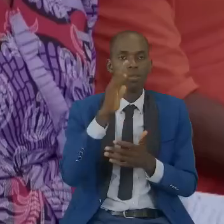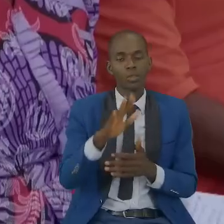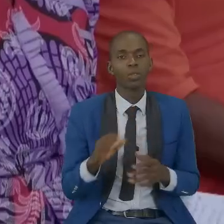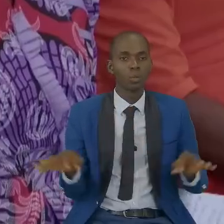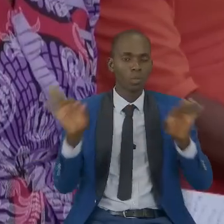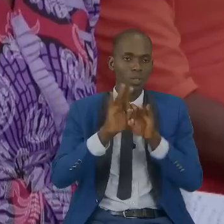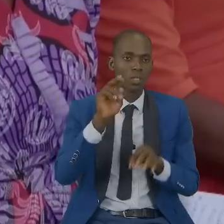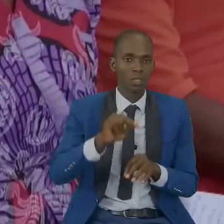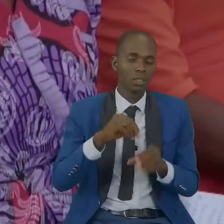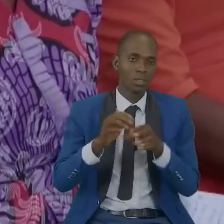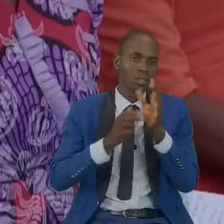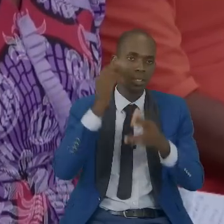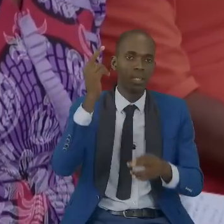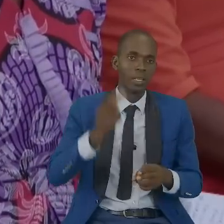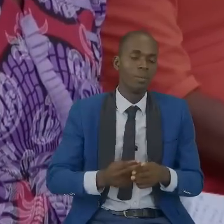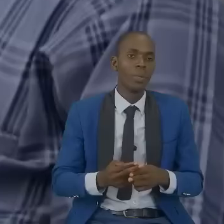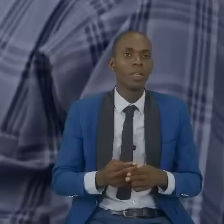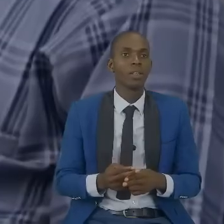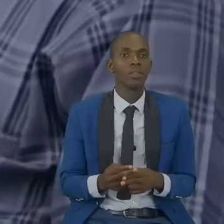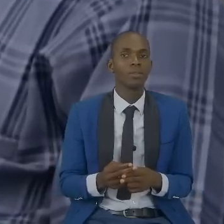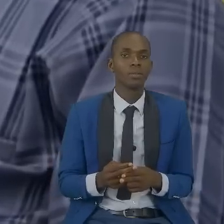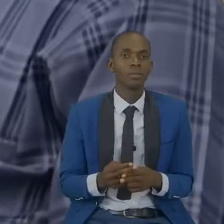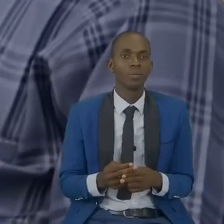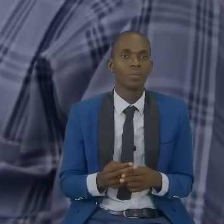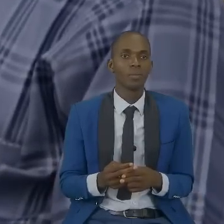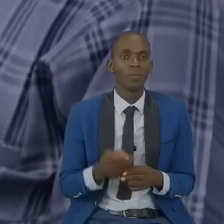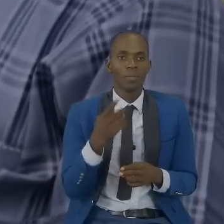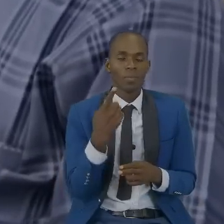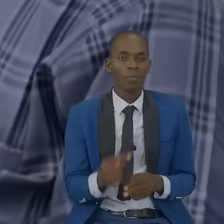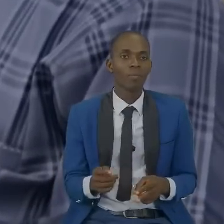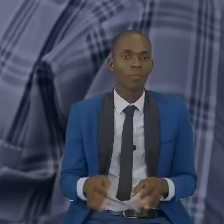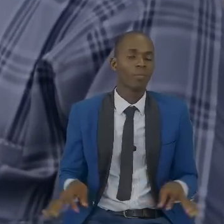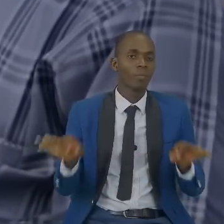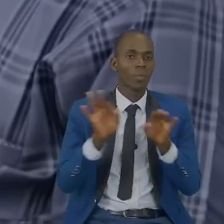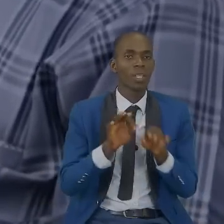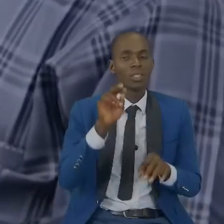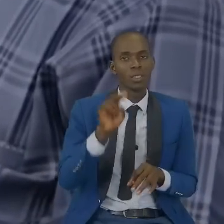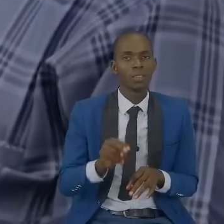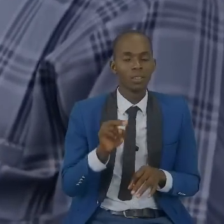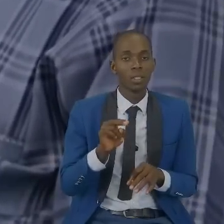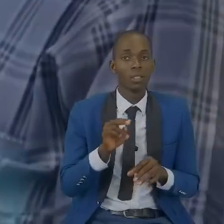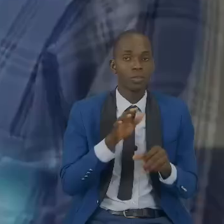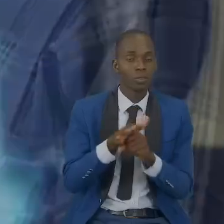needs. Amen. The fundamental sufficiency of